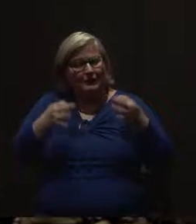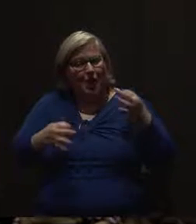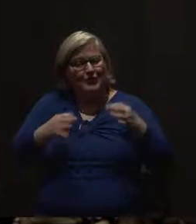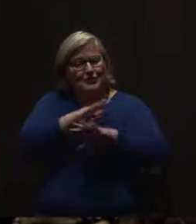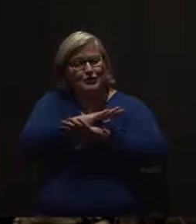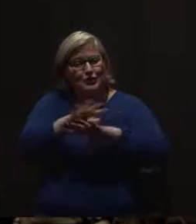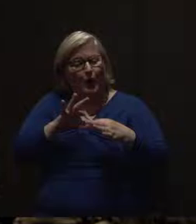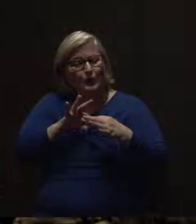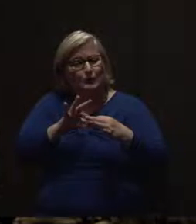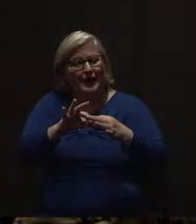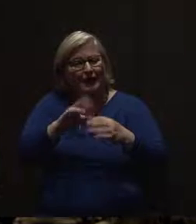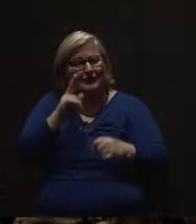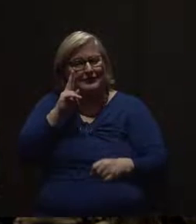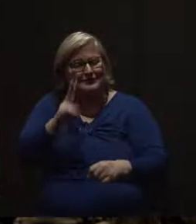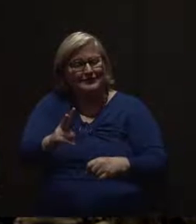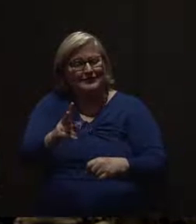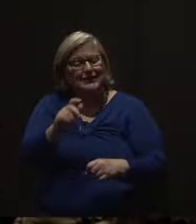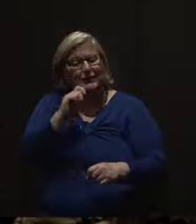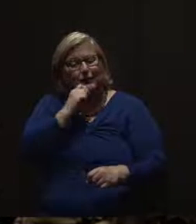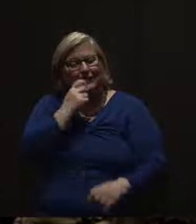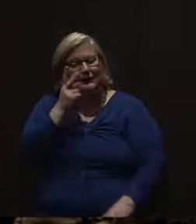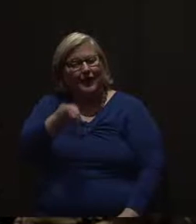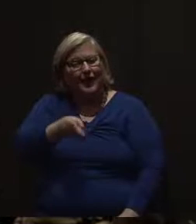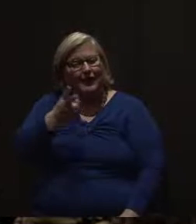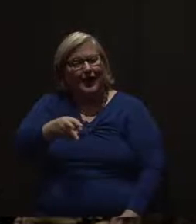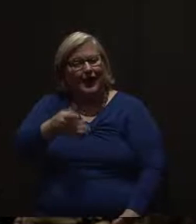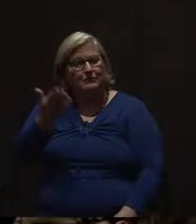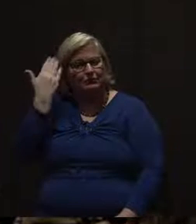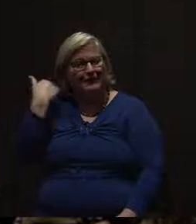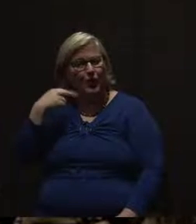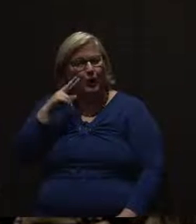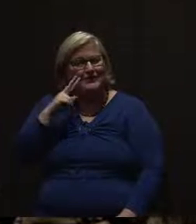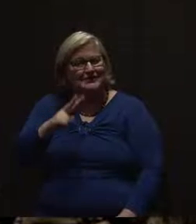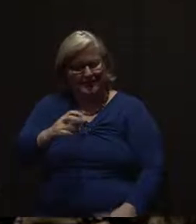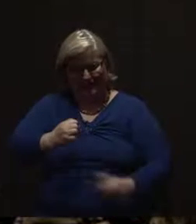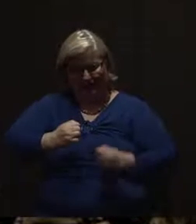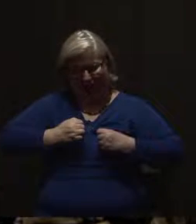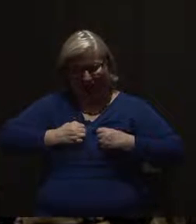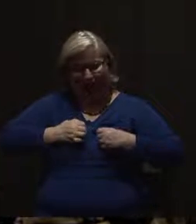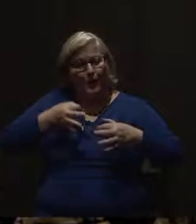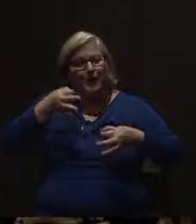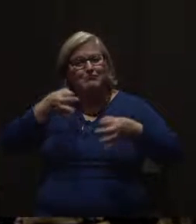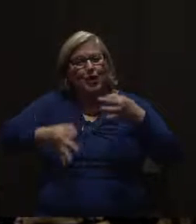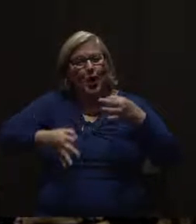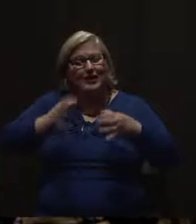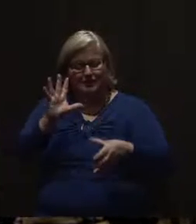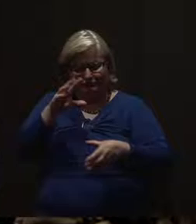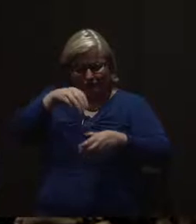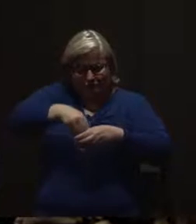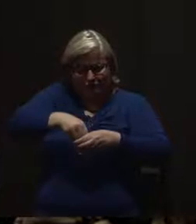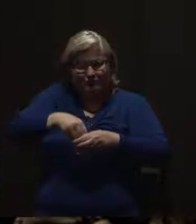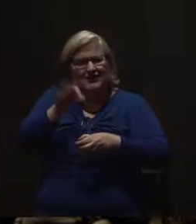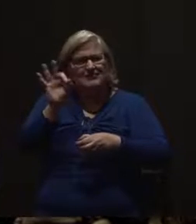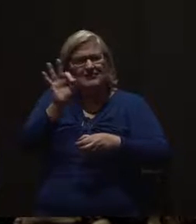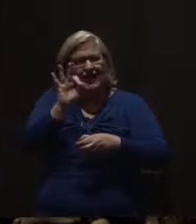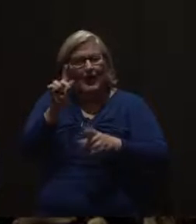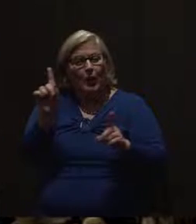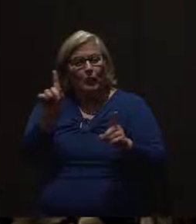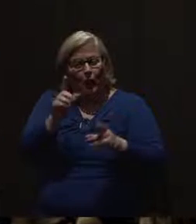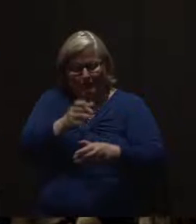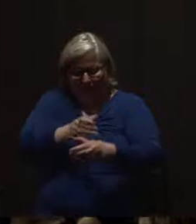and we will see it again. But are we living in a world where our politics are devoid of love and empathy?